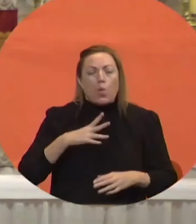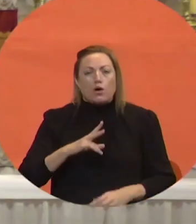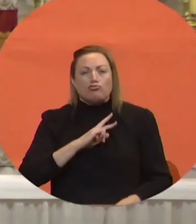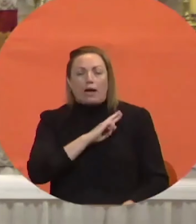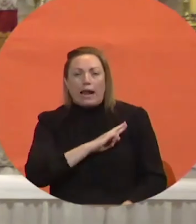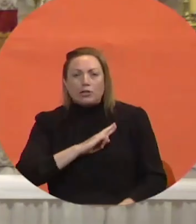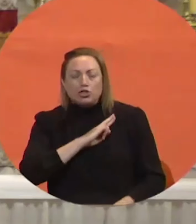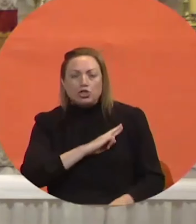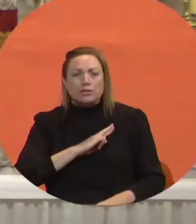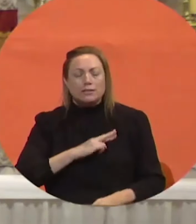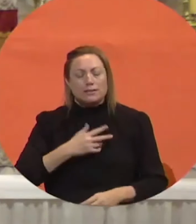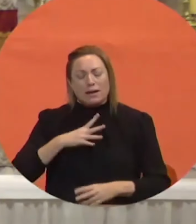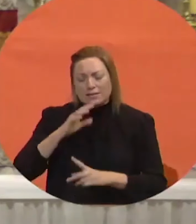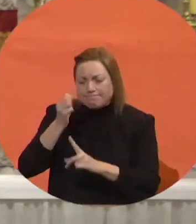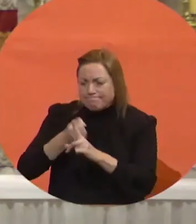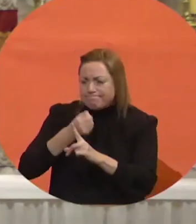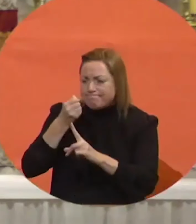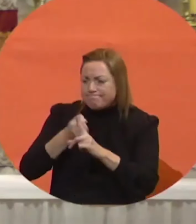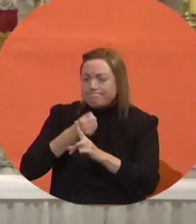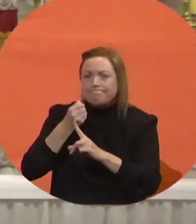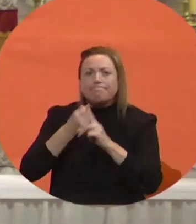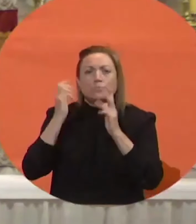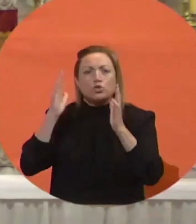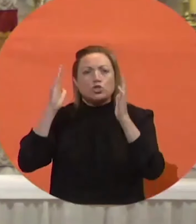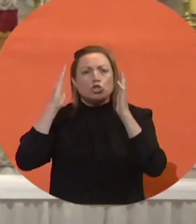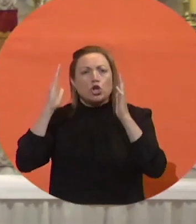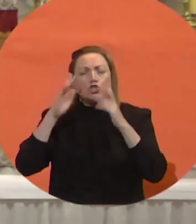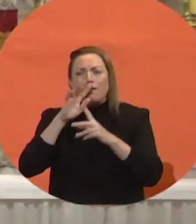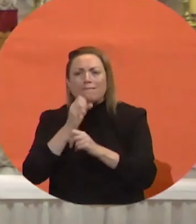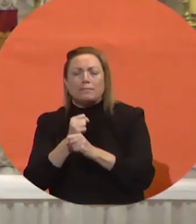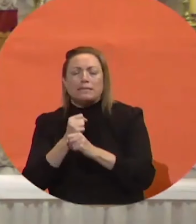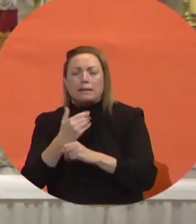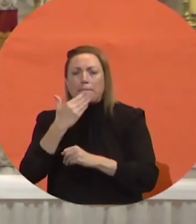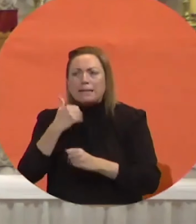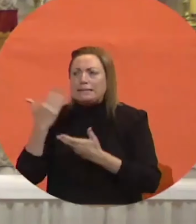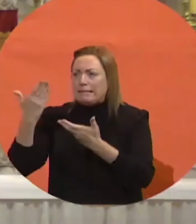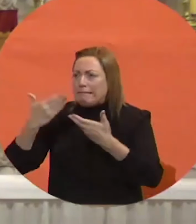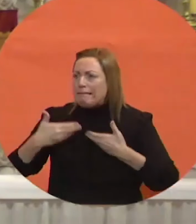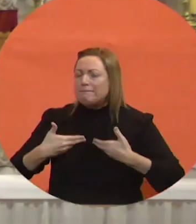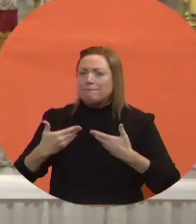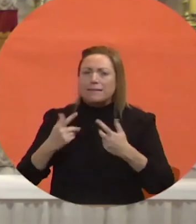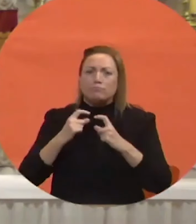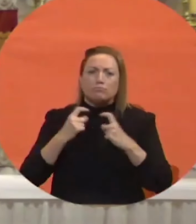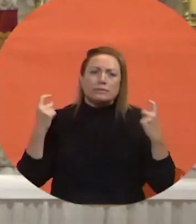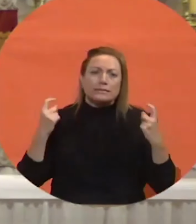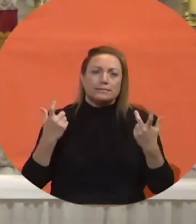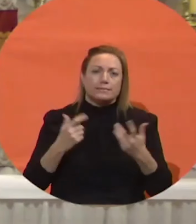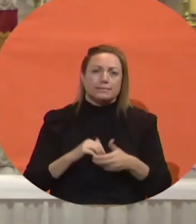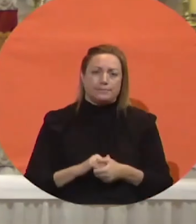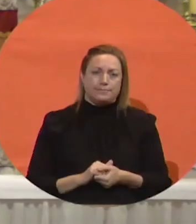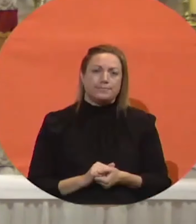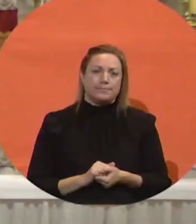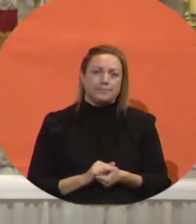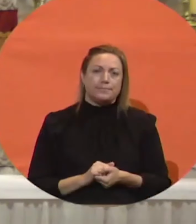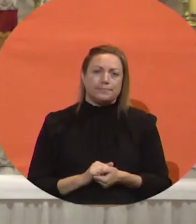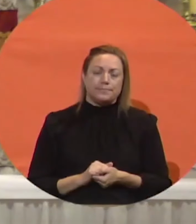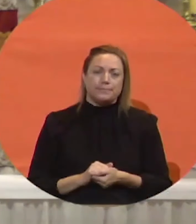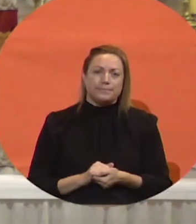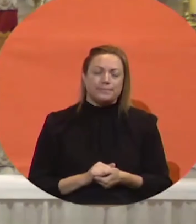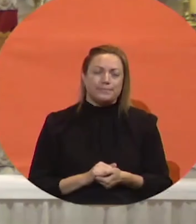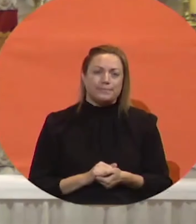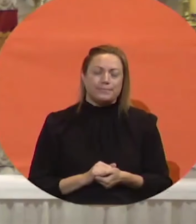repeatedly petitioned Church and Crown to send an official chaplain.